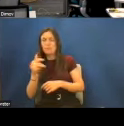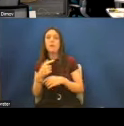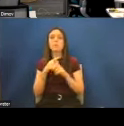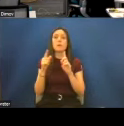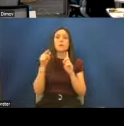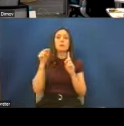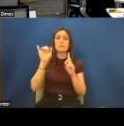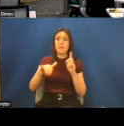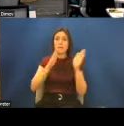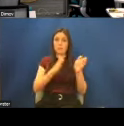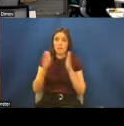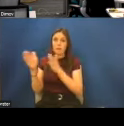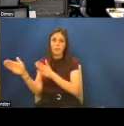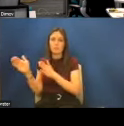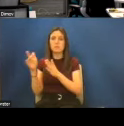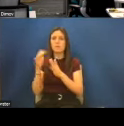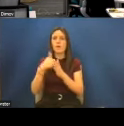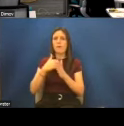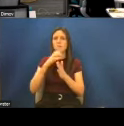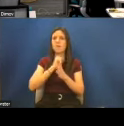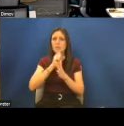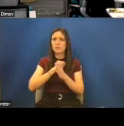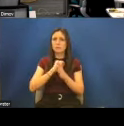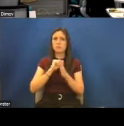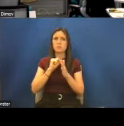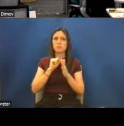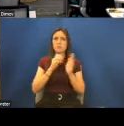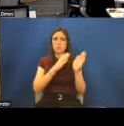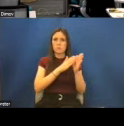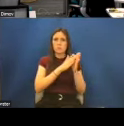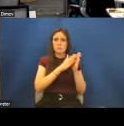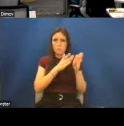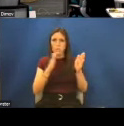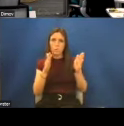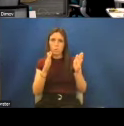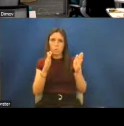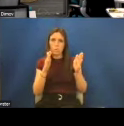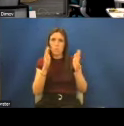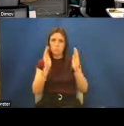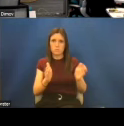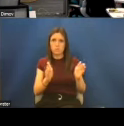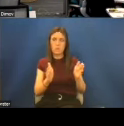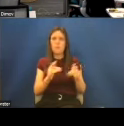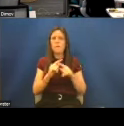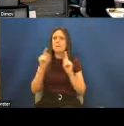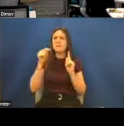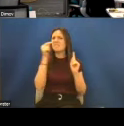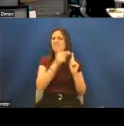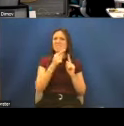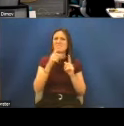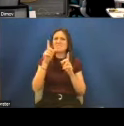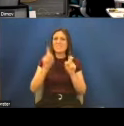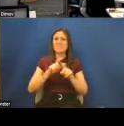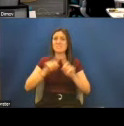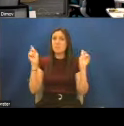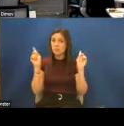and you have to give the whole age bracket before you stop and get your ceiling. That's not as it is on this test,